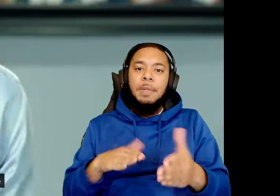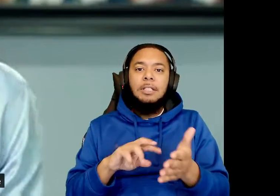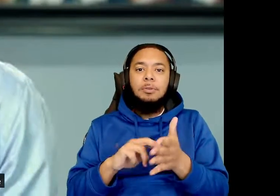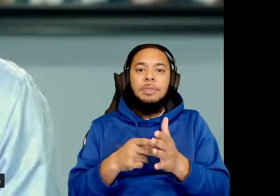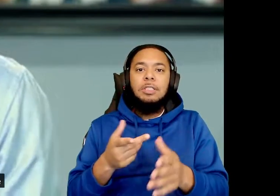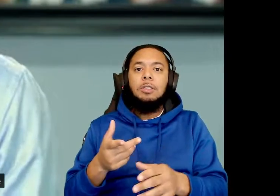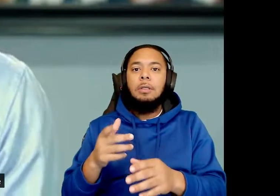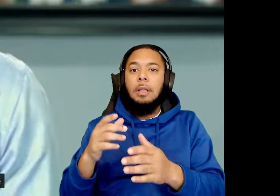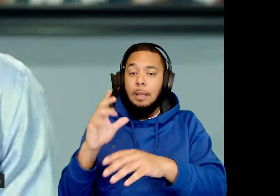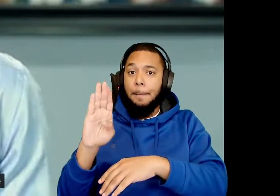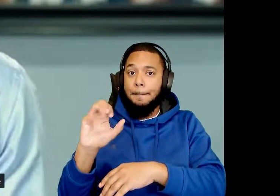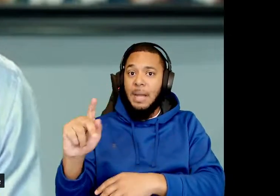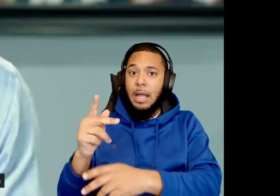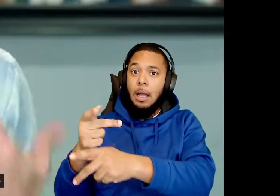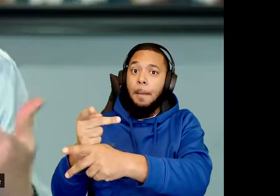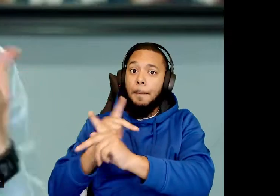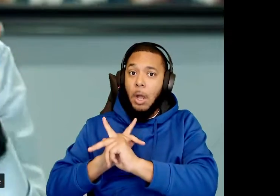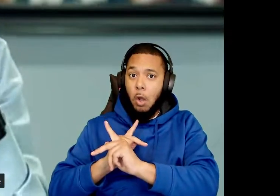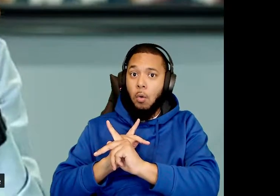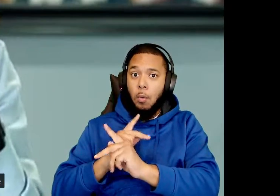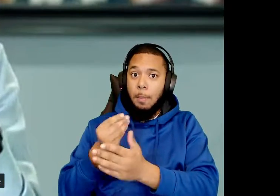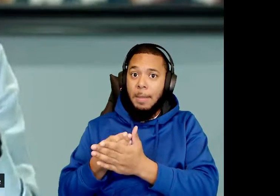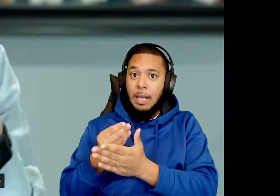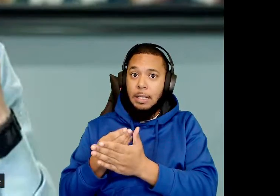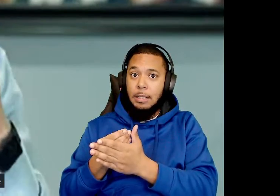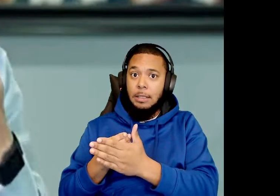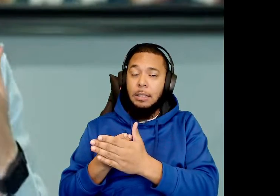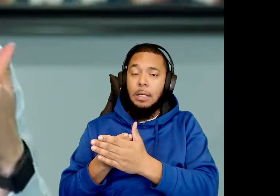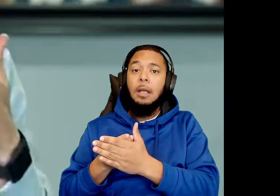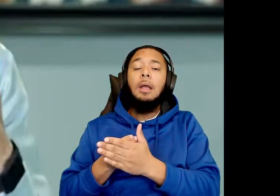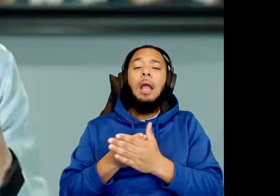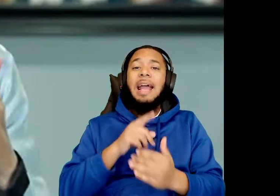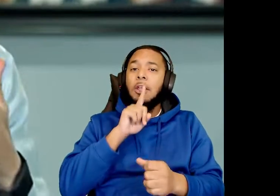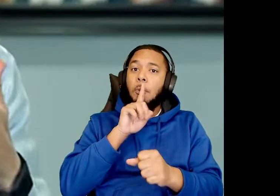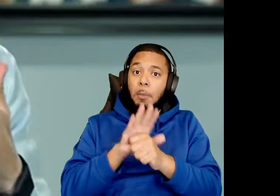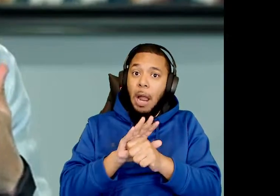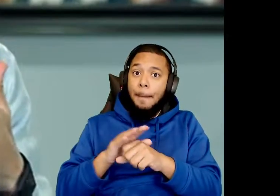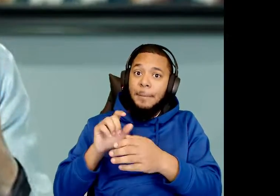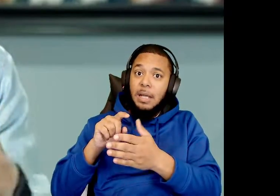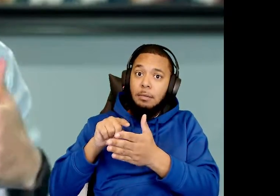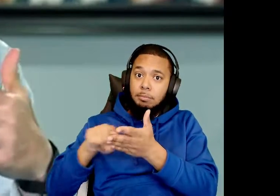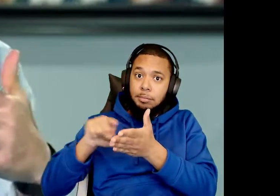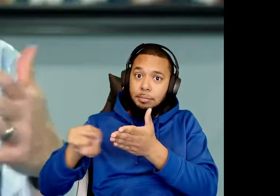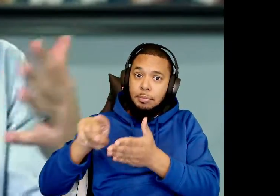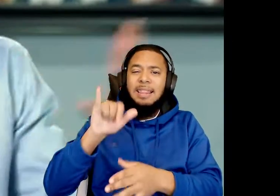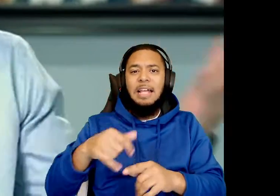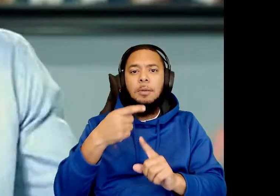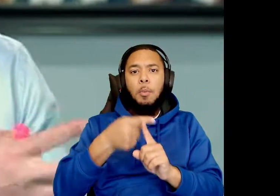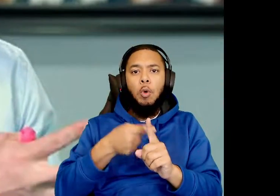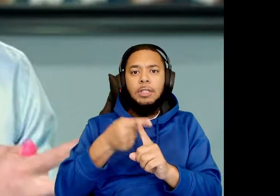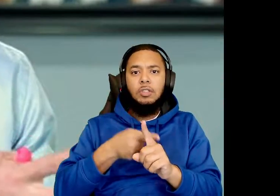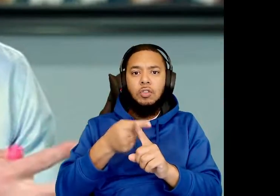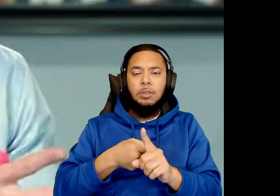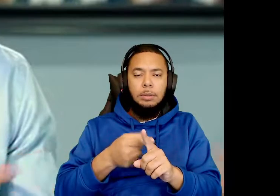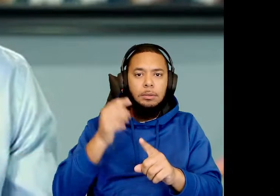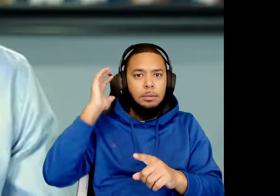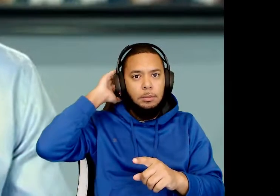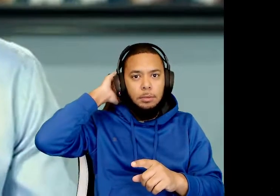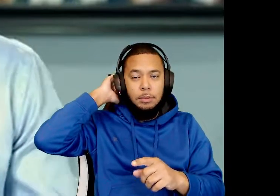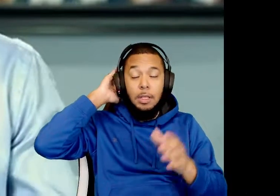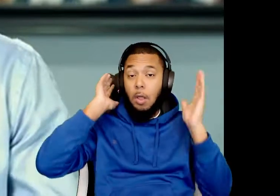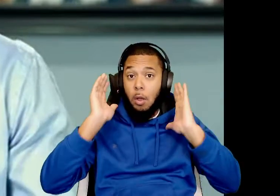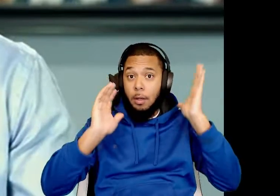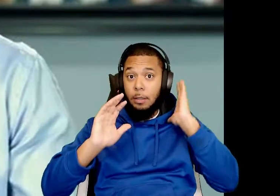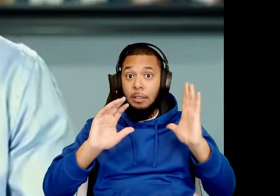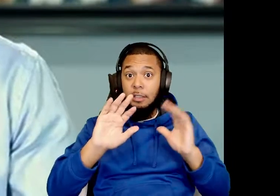home. And then you promise the bank that you're going to pay them back. In medieval French